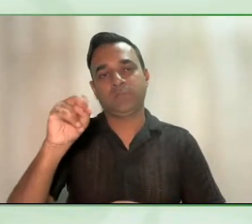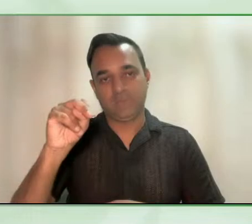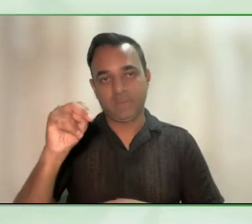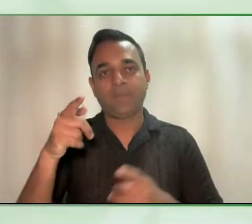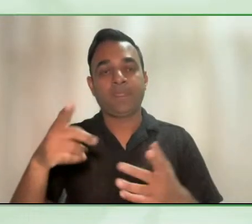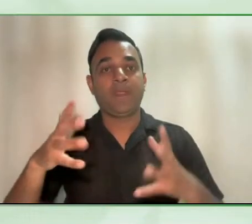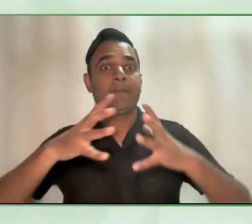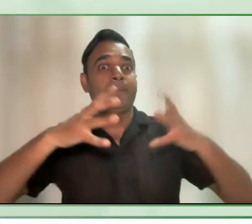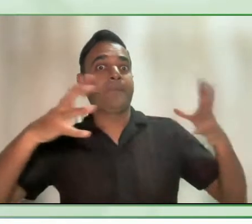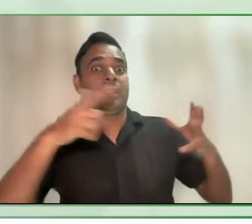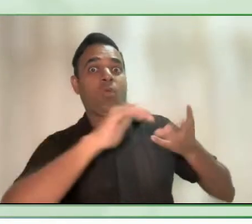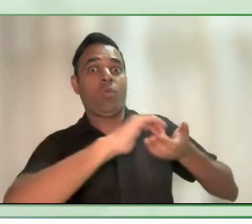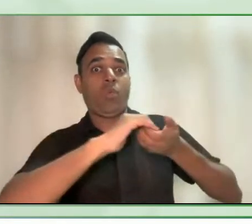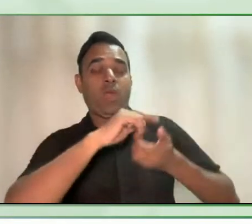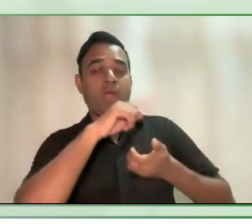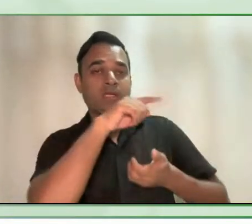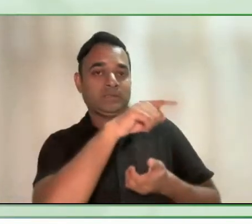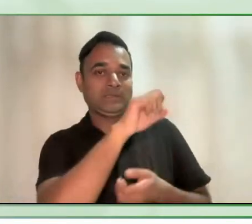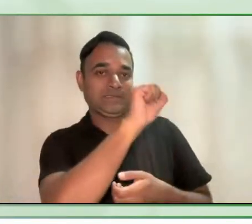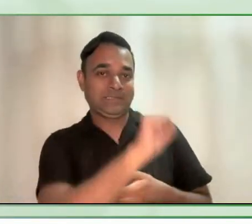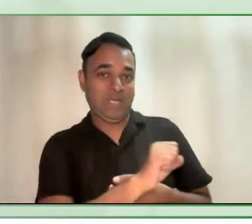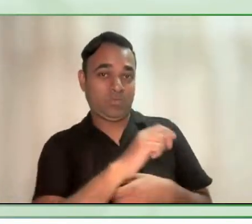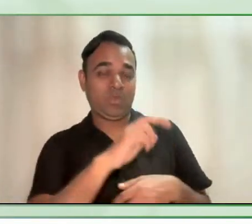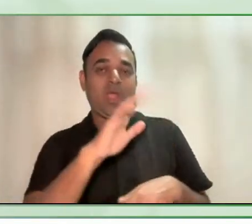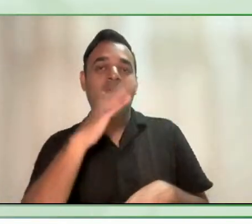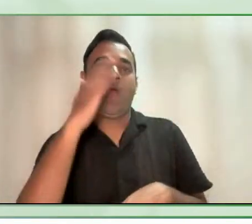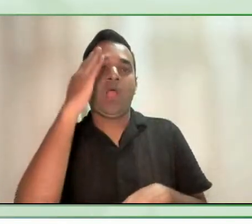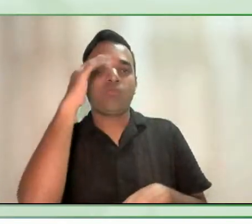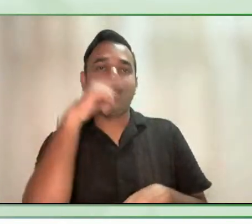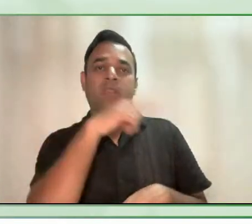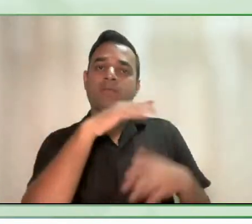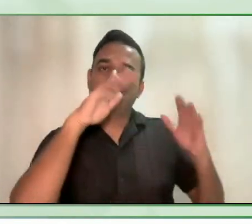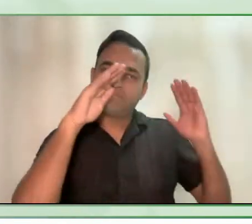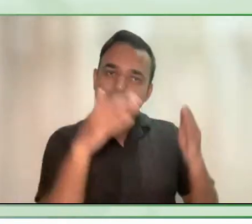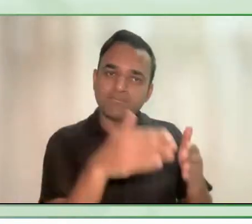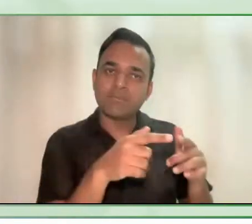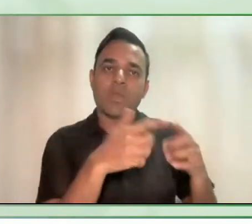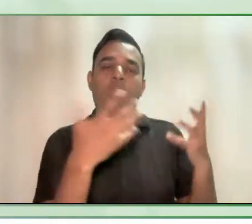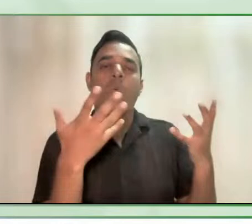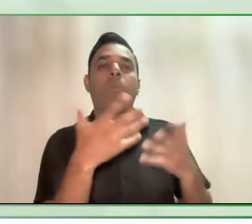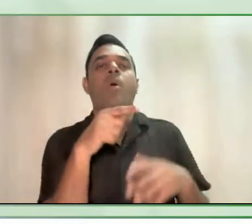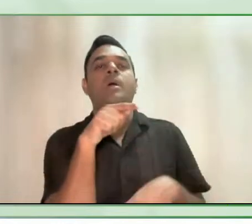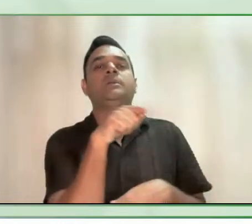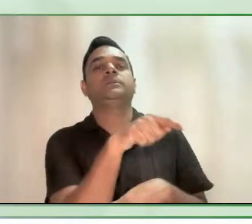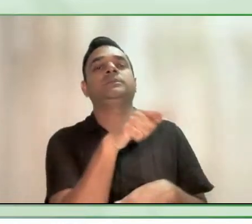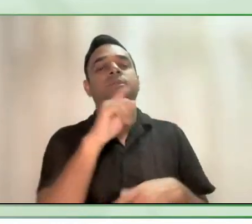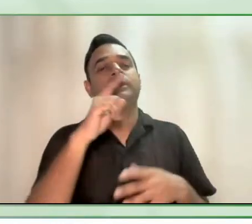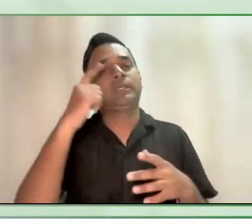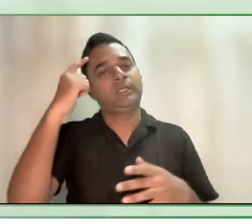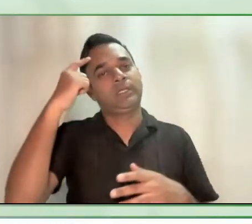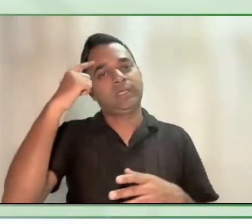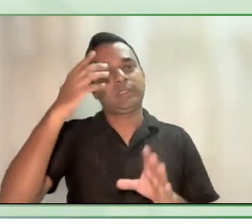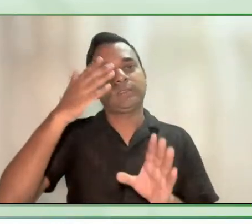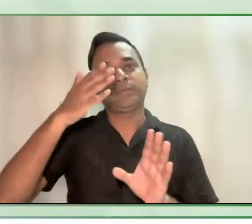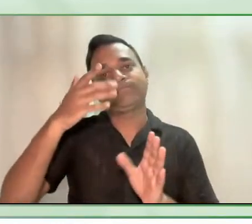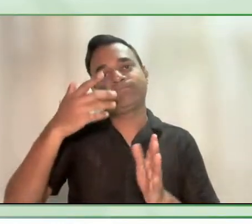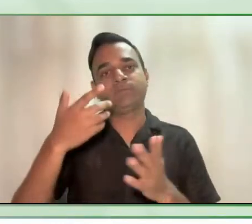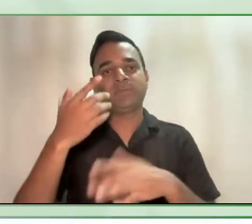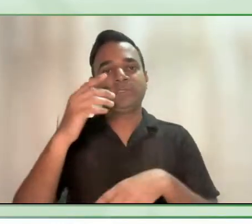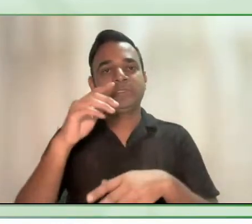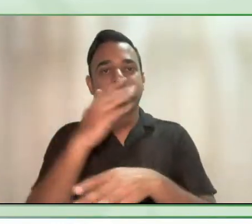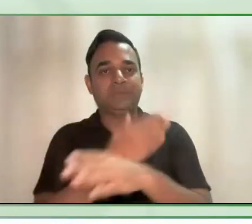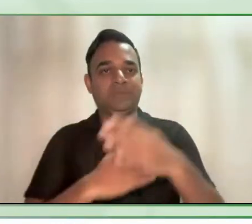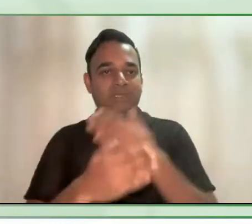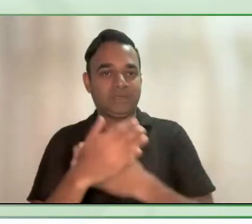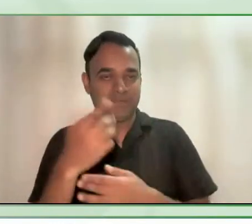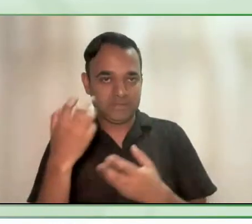on. Okay, yeah, Oyen, thank you very much for this general information. How did it come up that